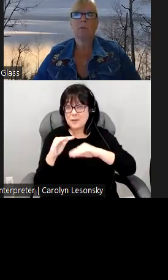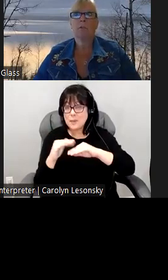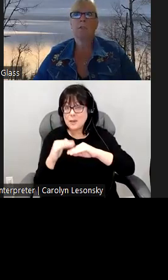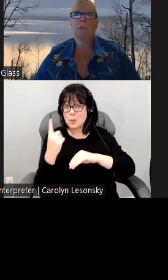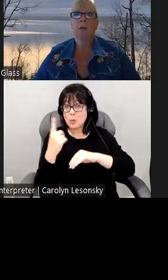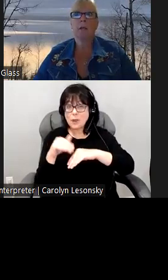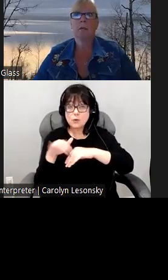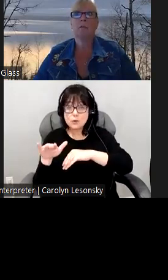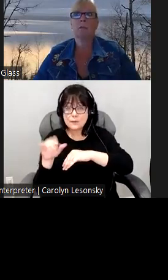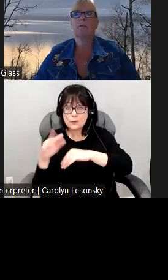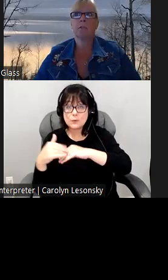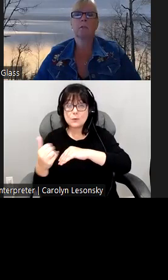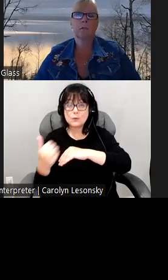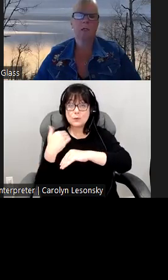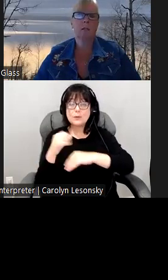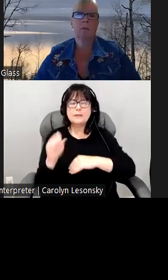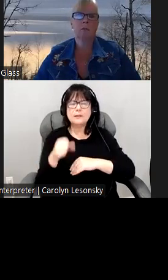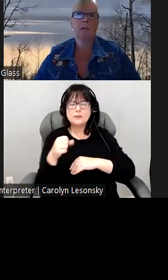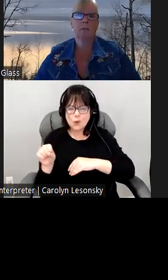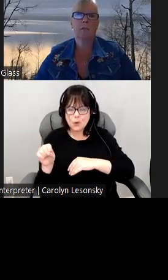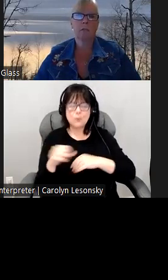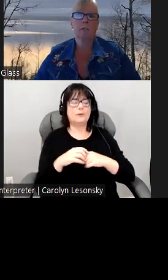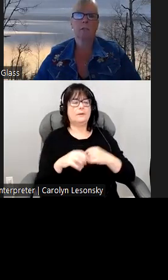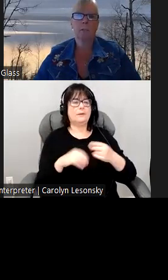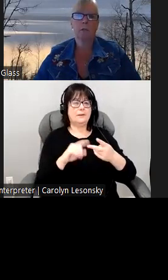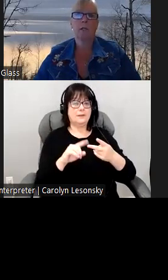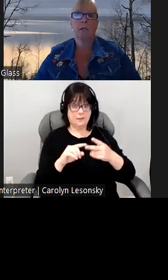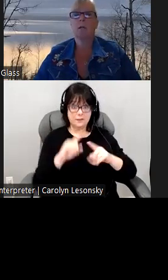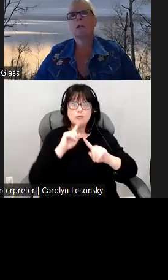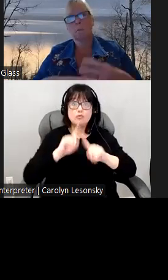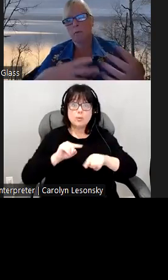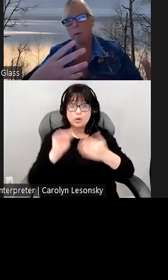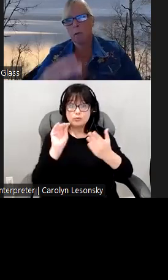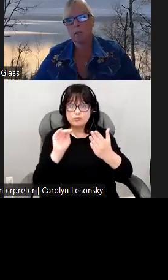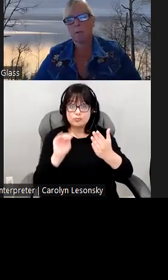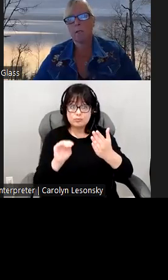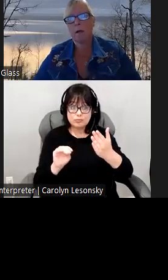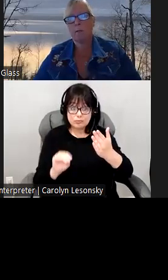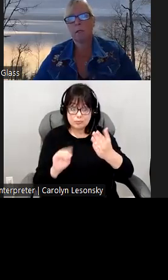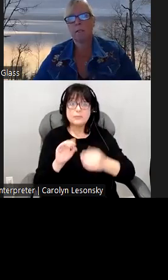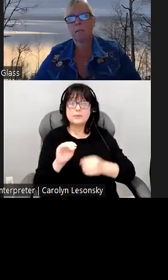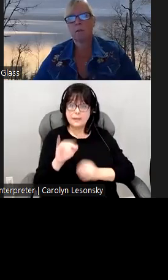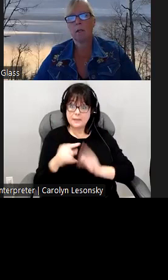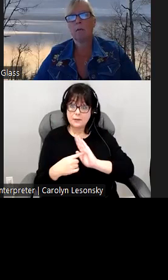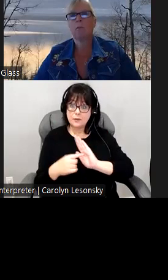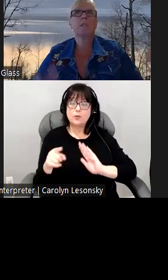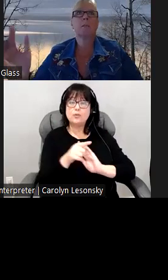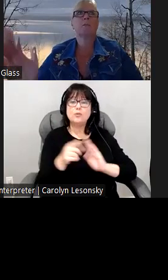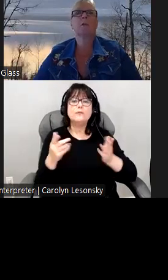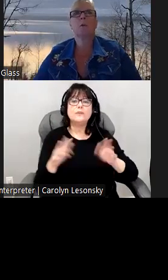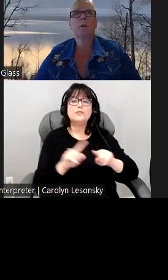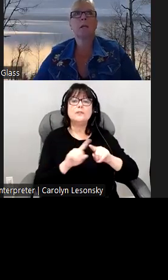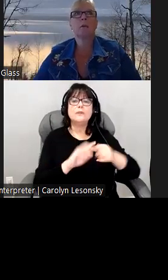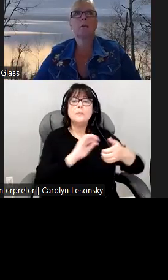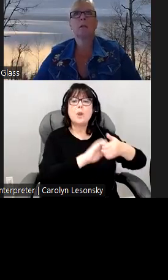recording referrals in and out, and if the referrals reflect the profile of your learner and your community and some of the partnerships that you have in place and so on. For example, if